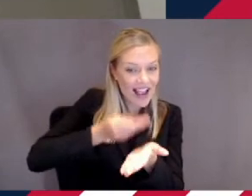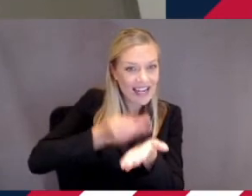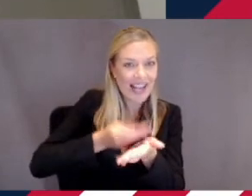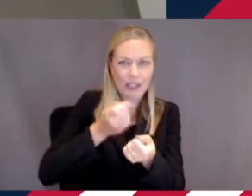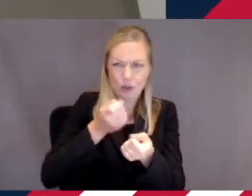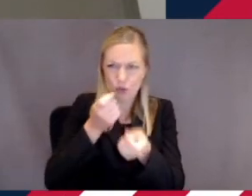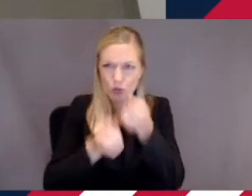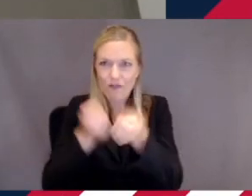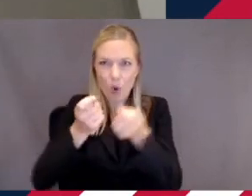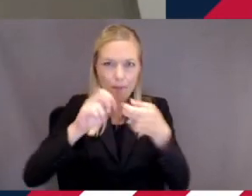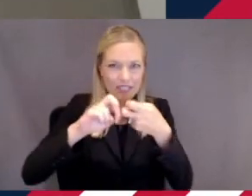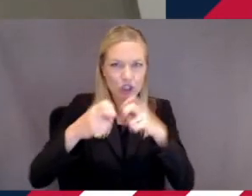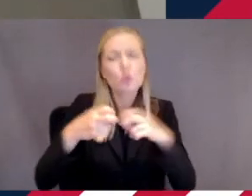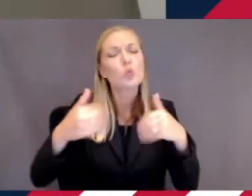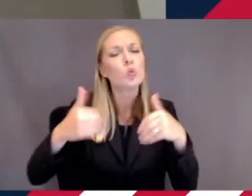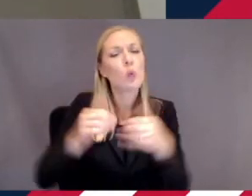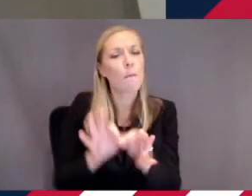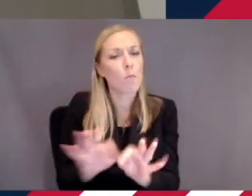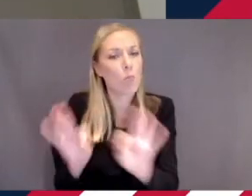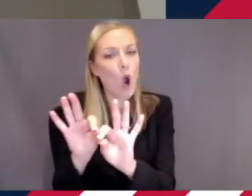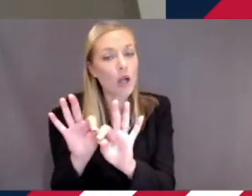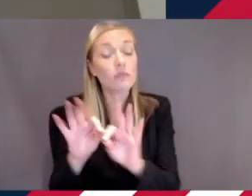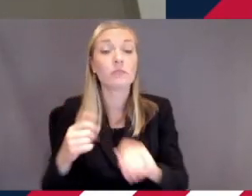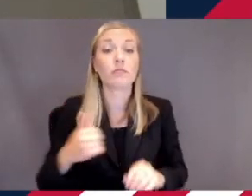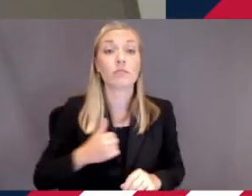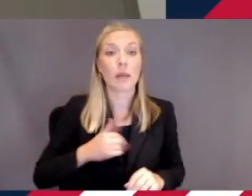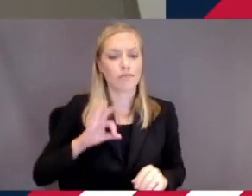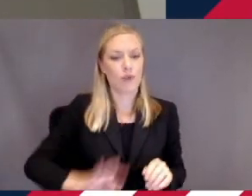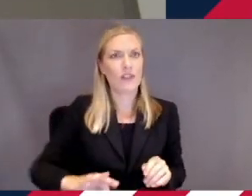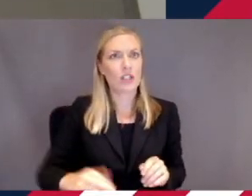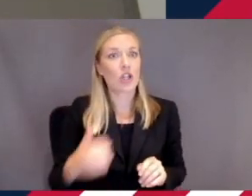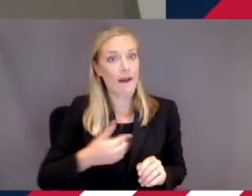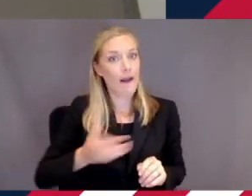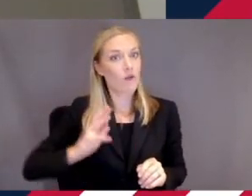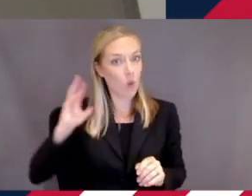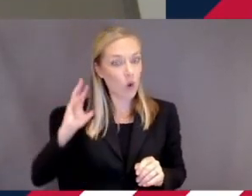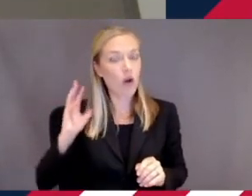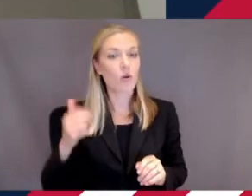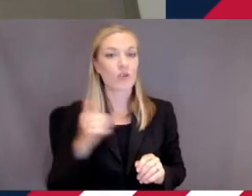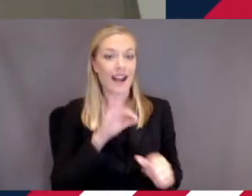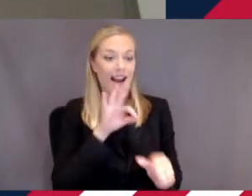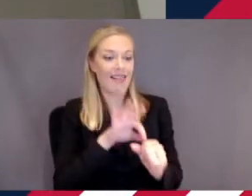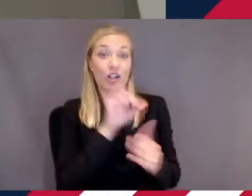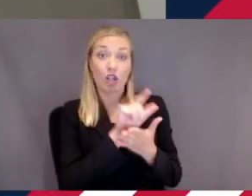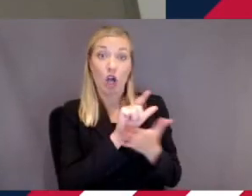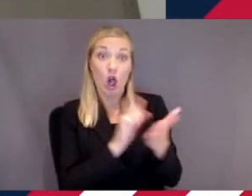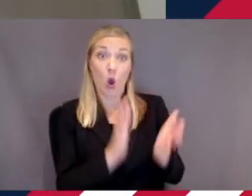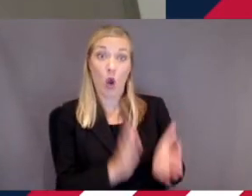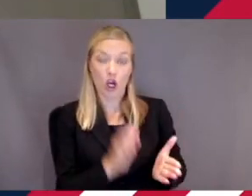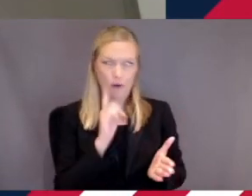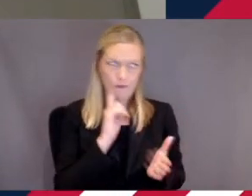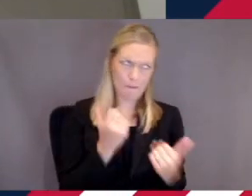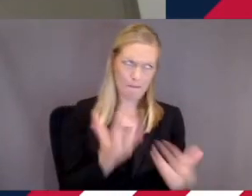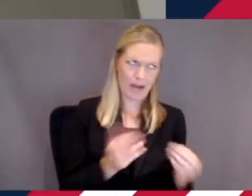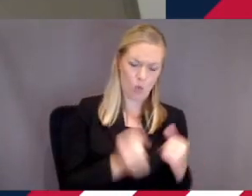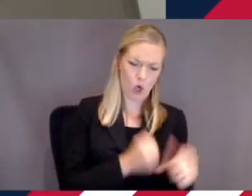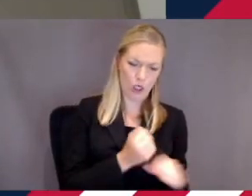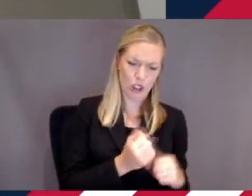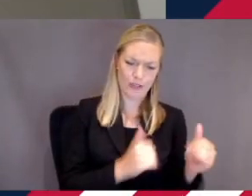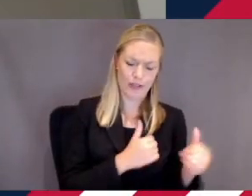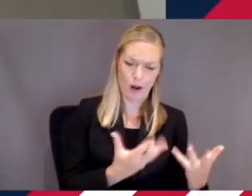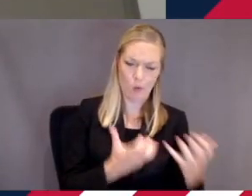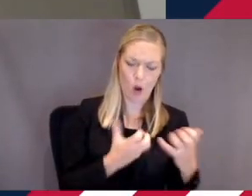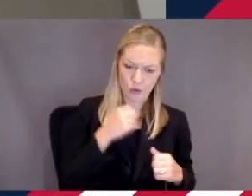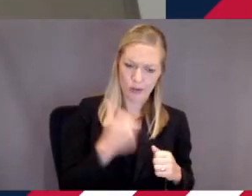been privileged to be an election lawyer and a campaign finance lawyer for more years than I care to remember. And this is critical in